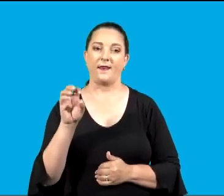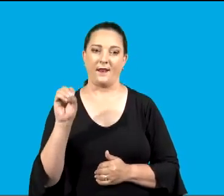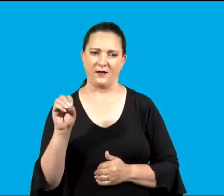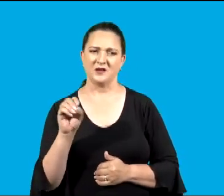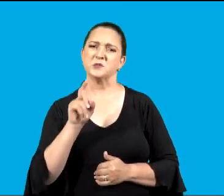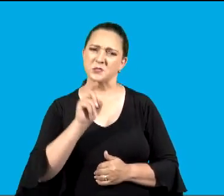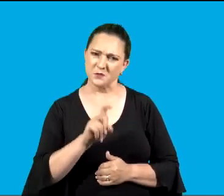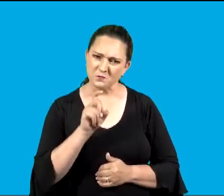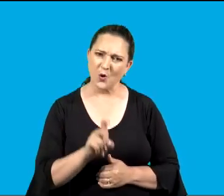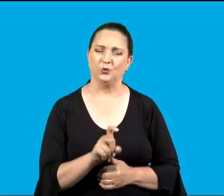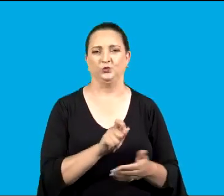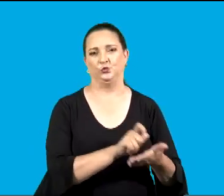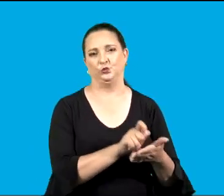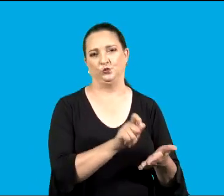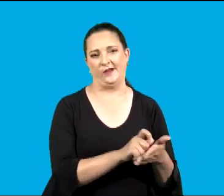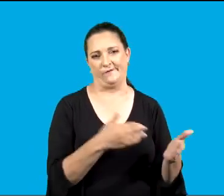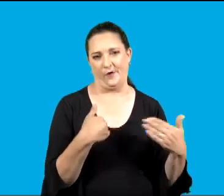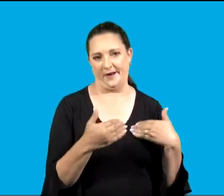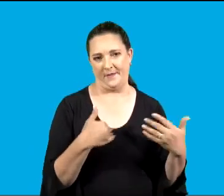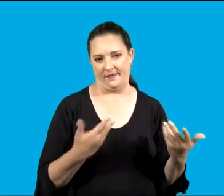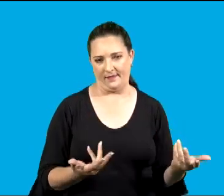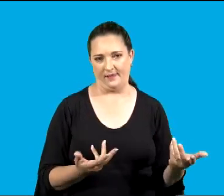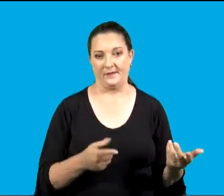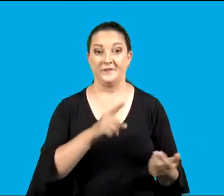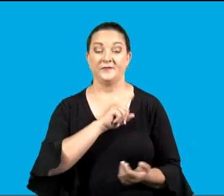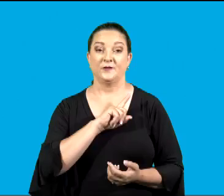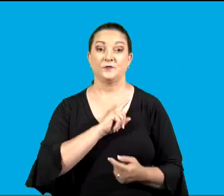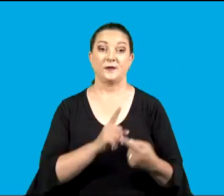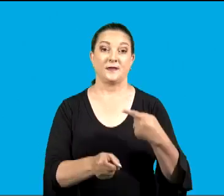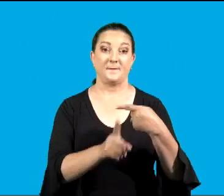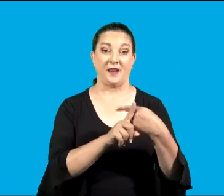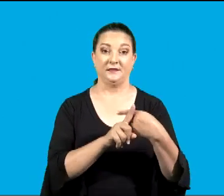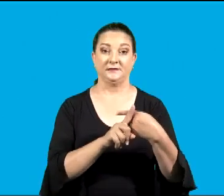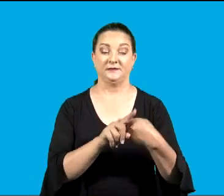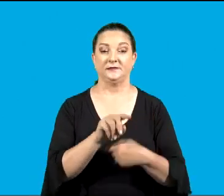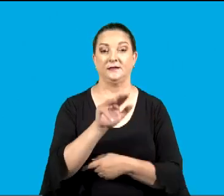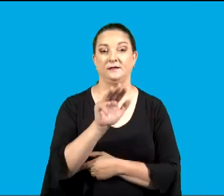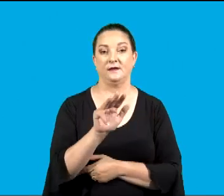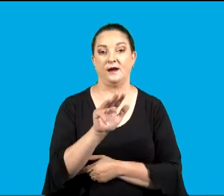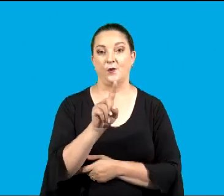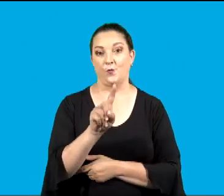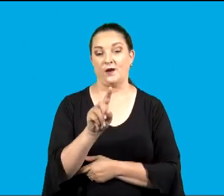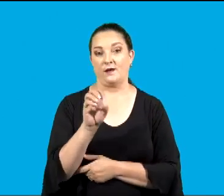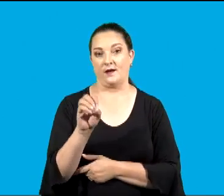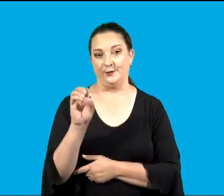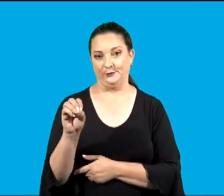9,100. That is what was supposed to be recorded under administration. So I'll come in, then I'll say plus